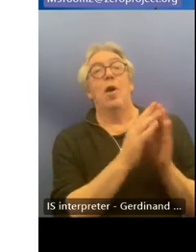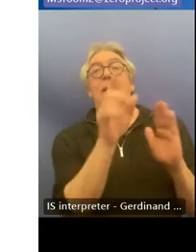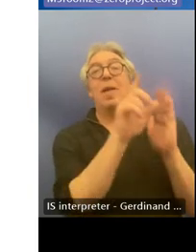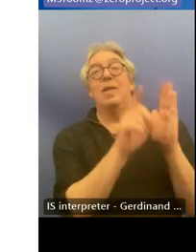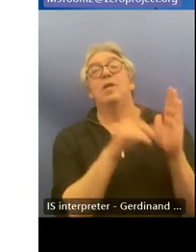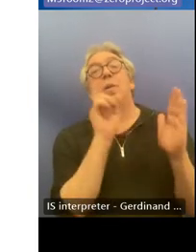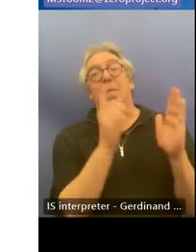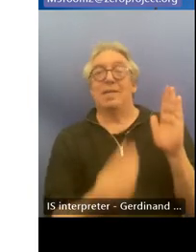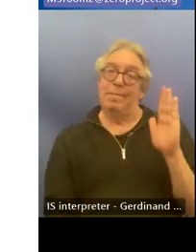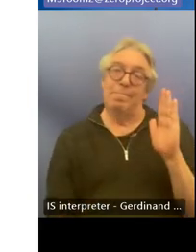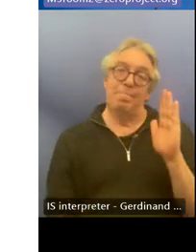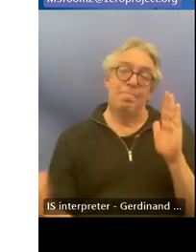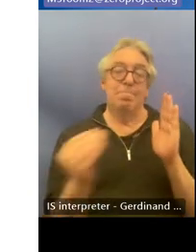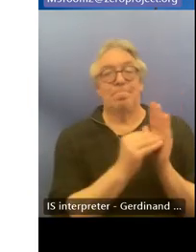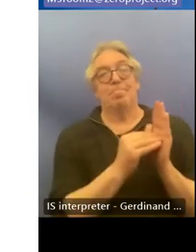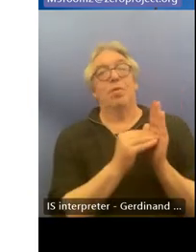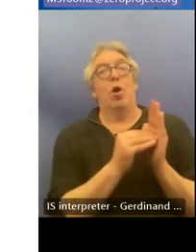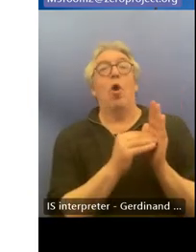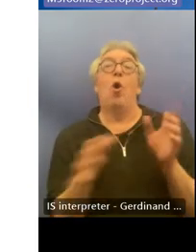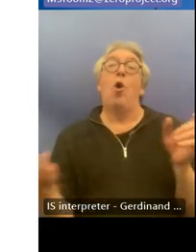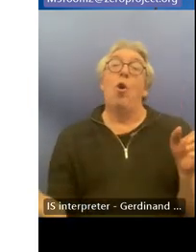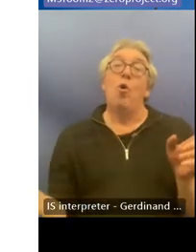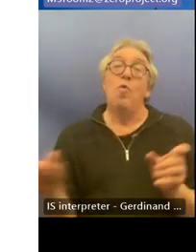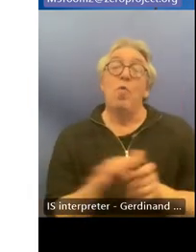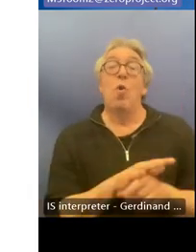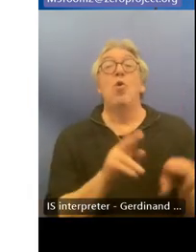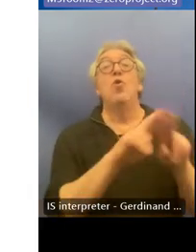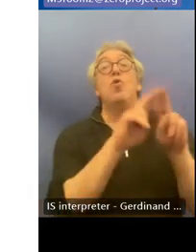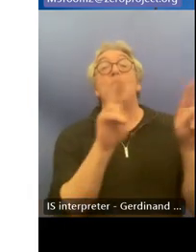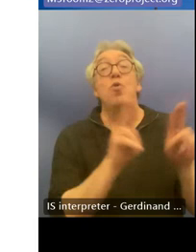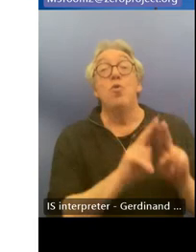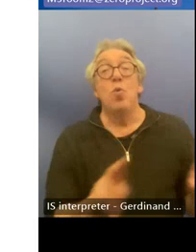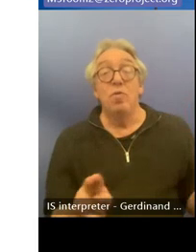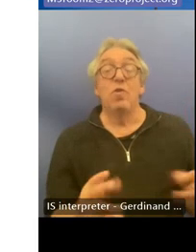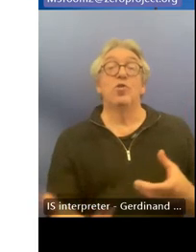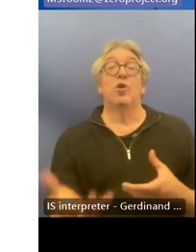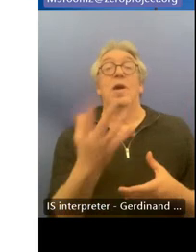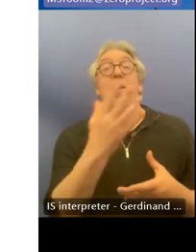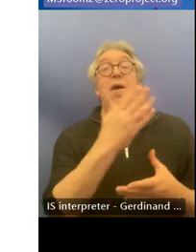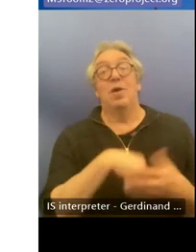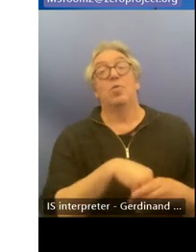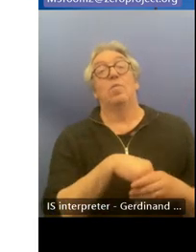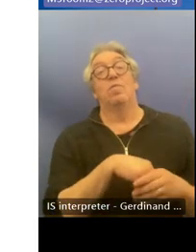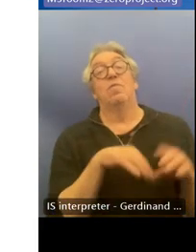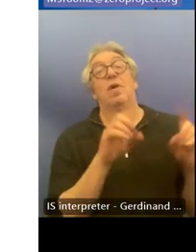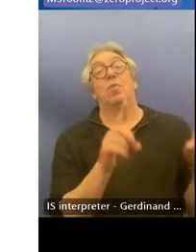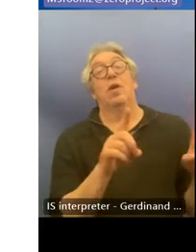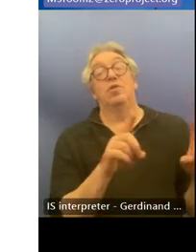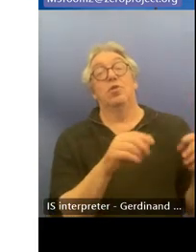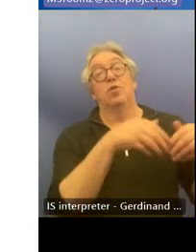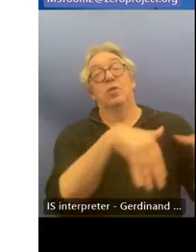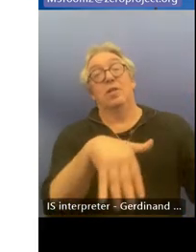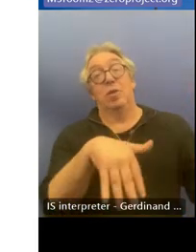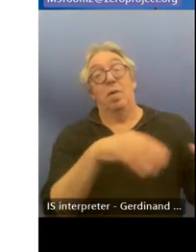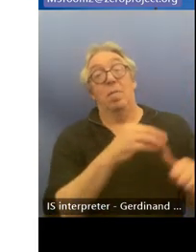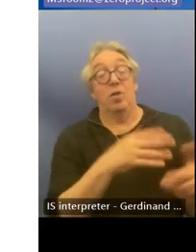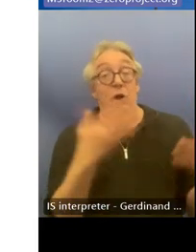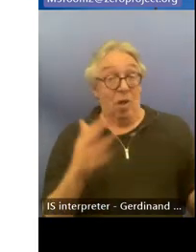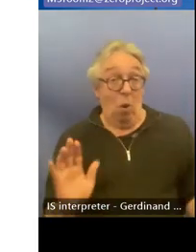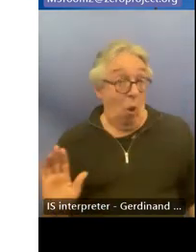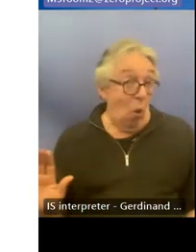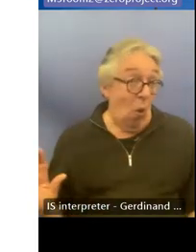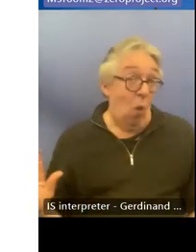legislation, which is called Comprehensive Universal Inclusive System of Education in Armenia, now applied in all mainstream schools